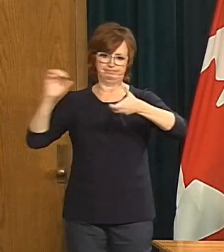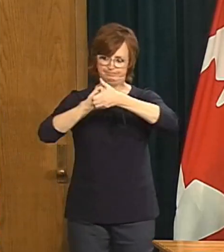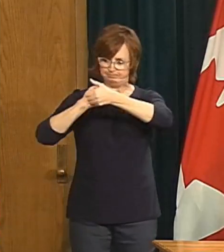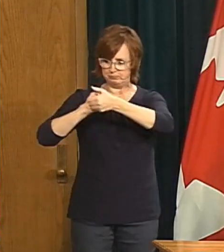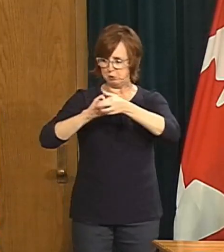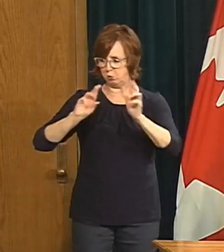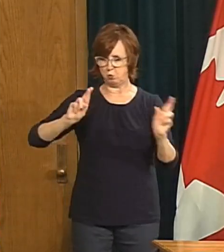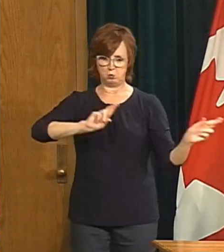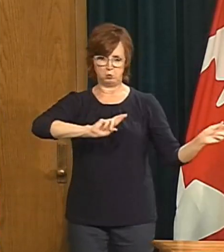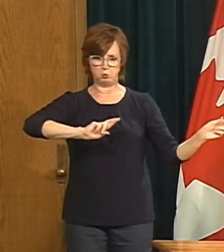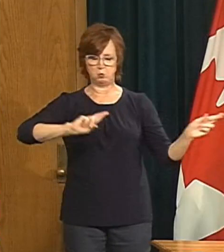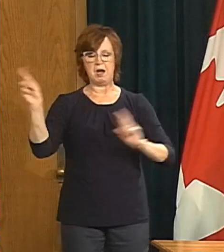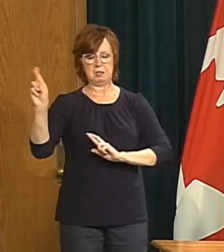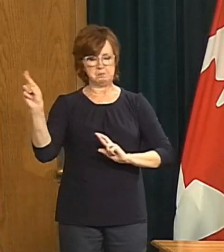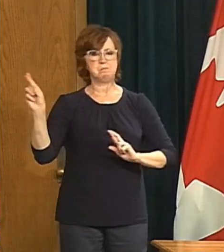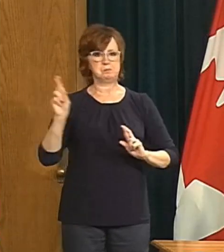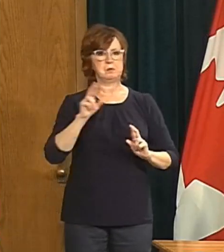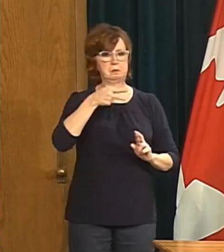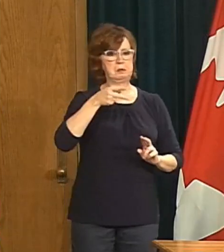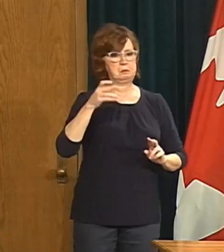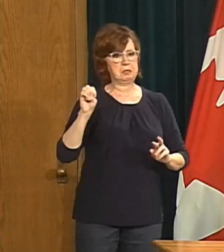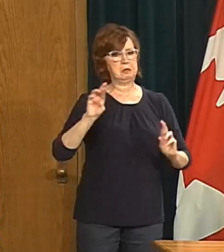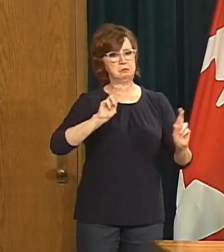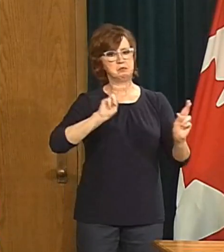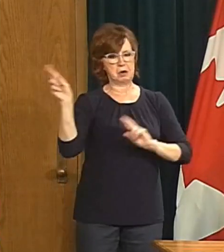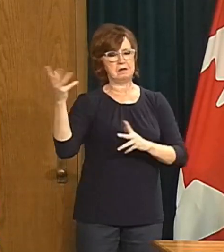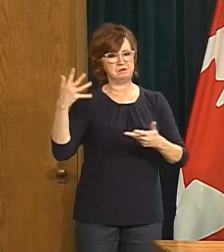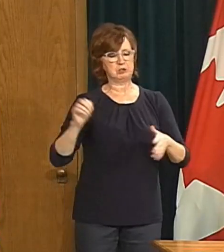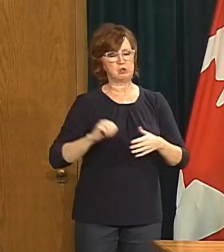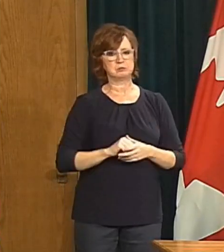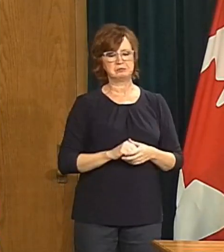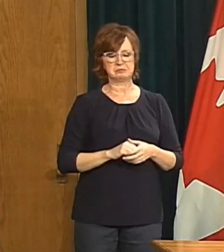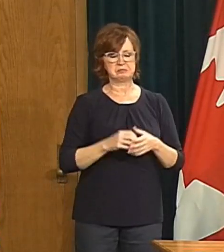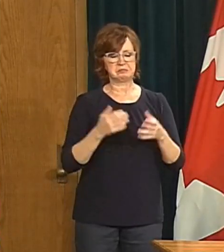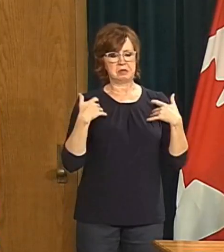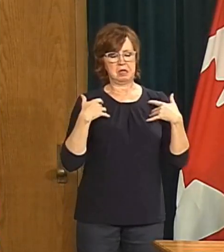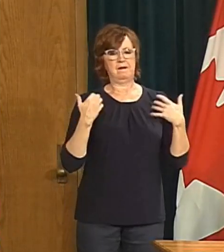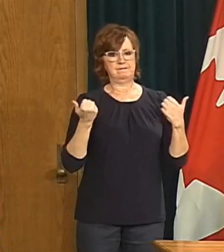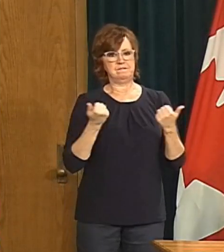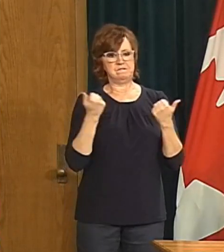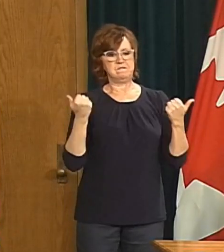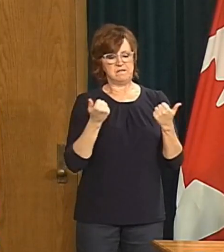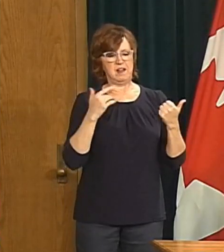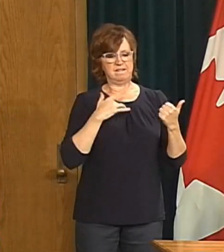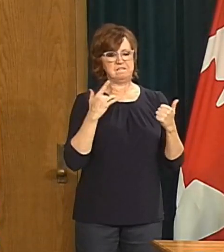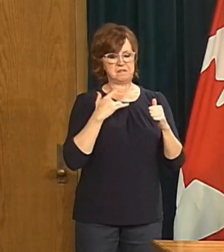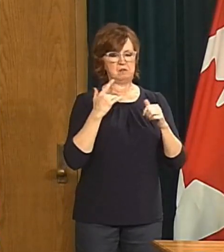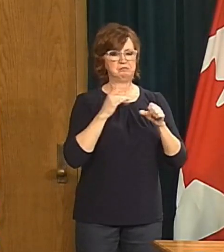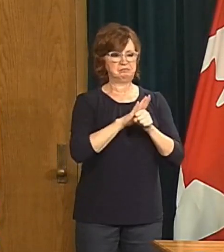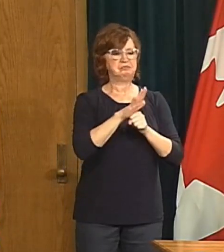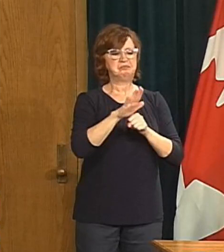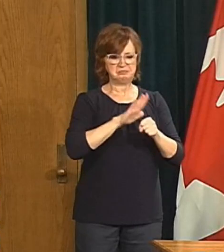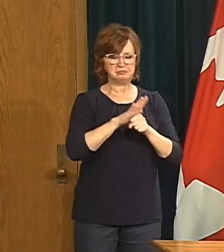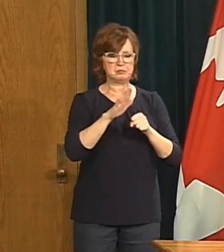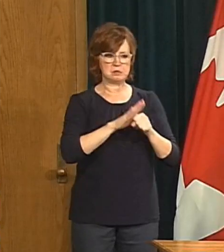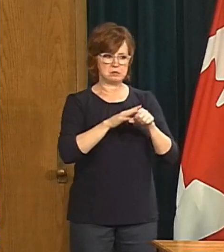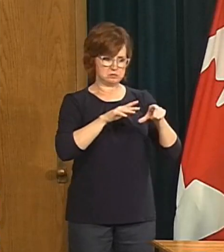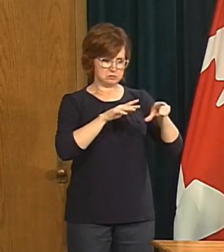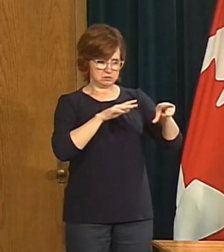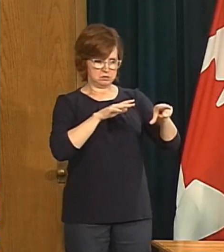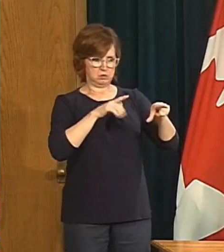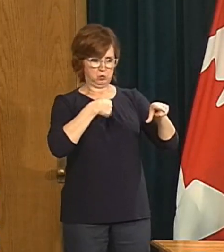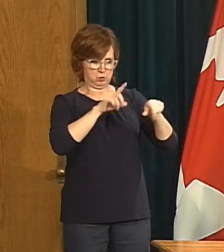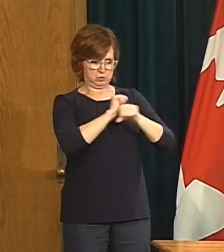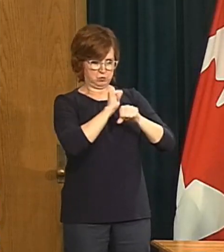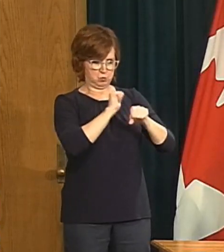protection equipment, as we have a number of weeks of supply, ensuring that our healthcare workers that are going to